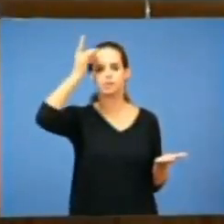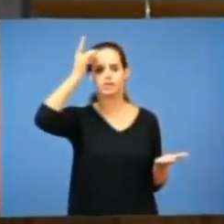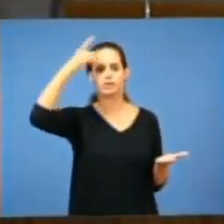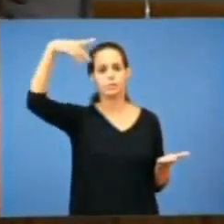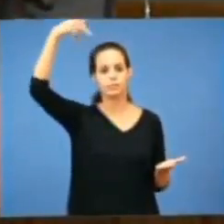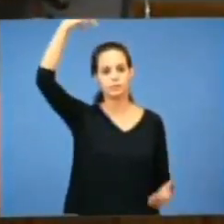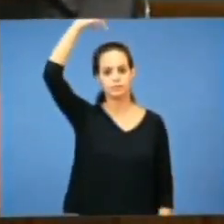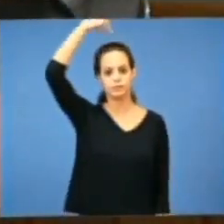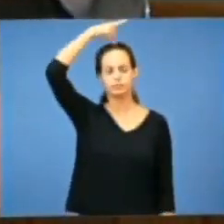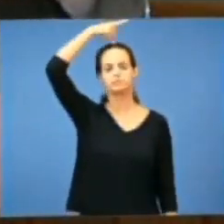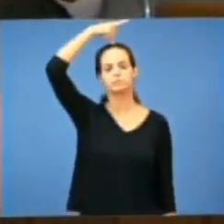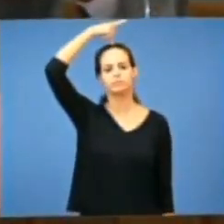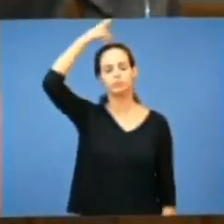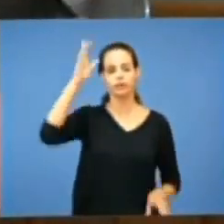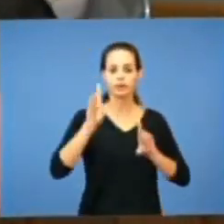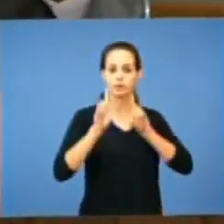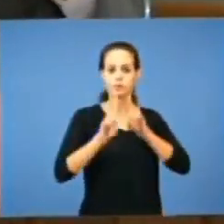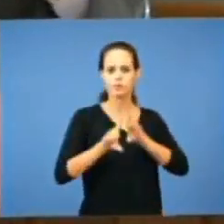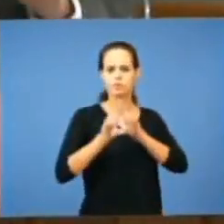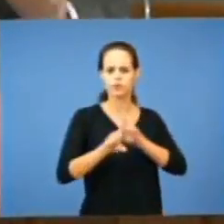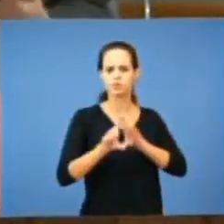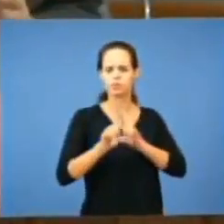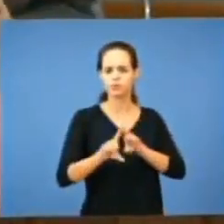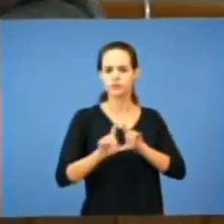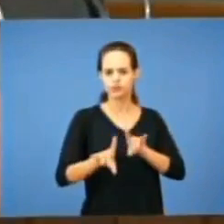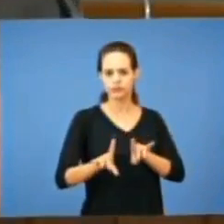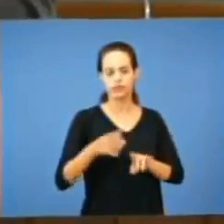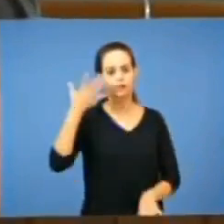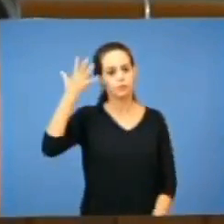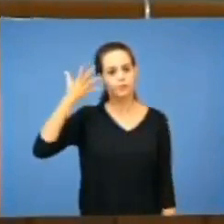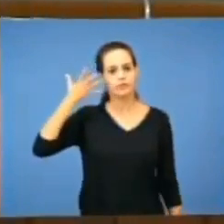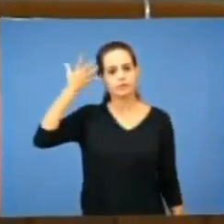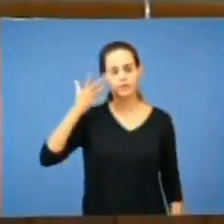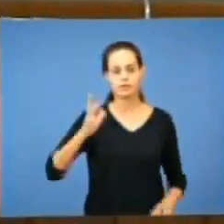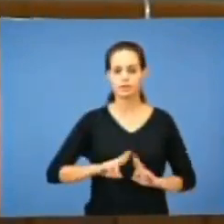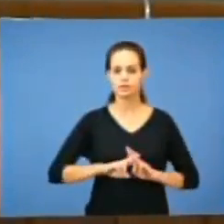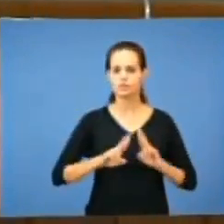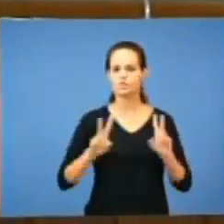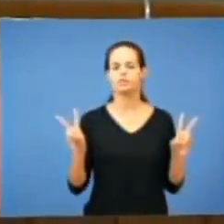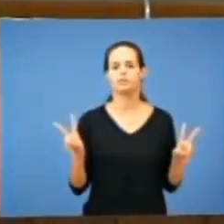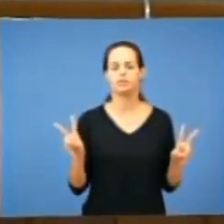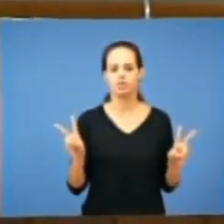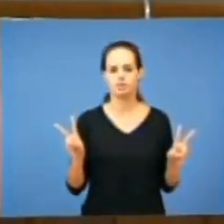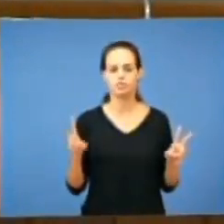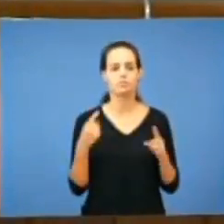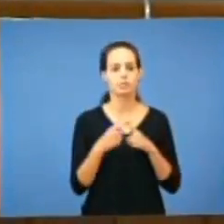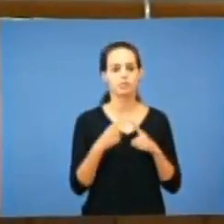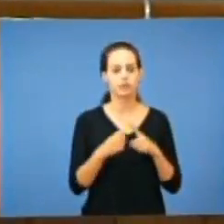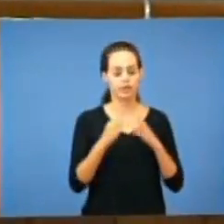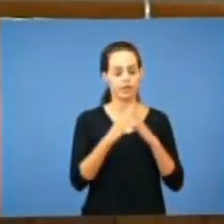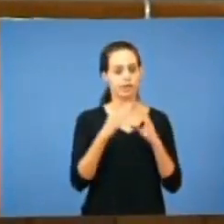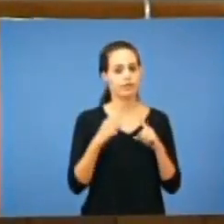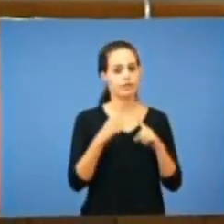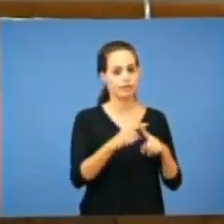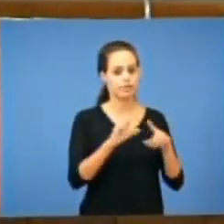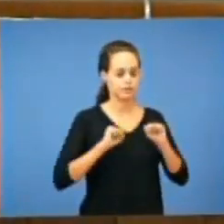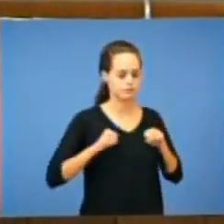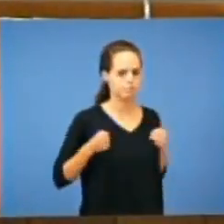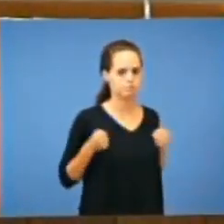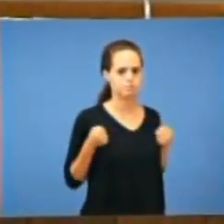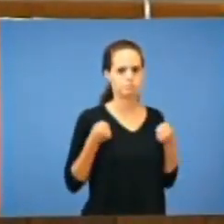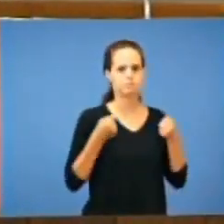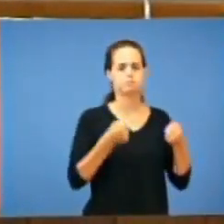from the period of the Pentecost. This was a doctrine, was a different message, because the church had